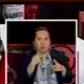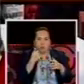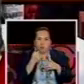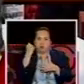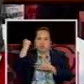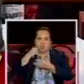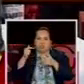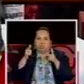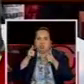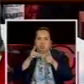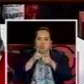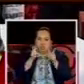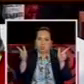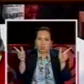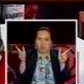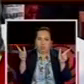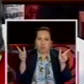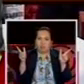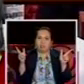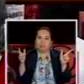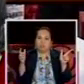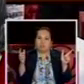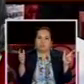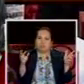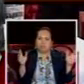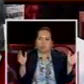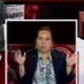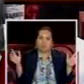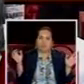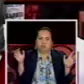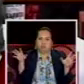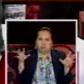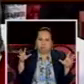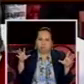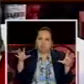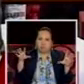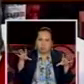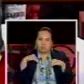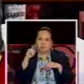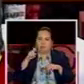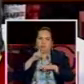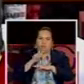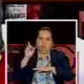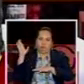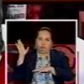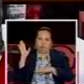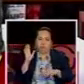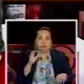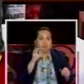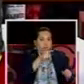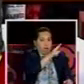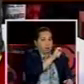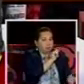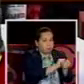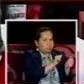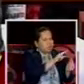will administer the oath and verify the complaints in front. Yun Mr. Ho. Congressman. Yes, Your Honor. Nandun ka magsimula sa